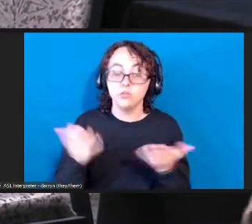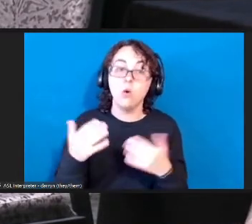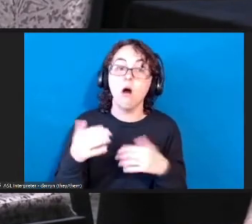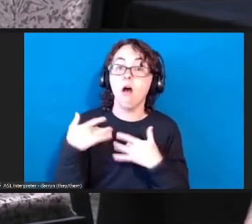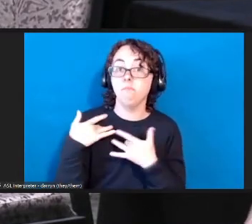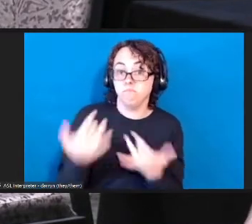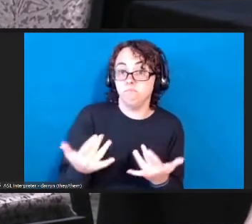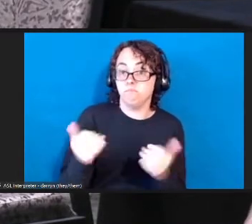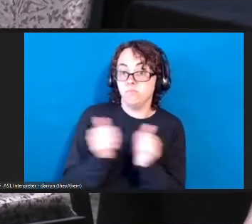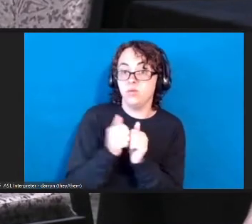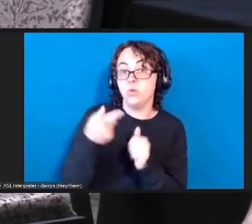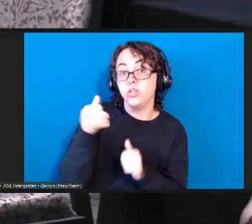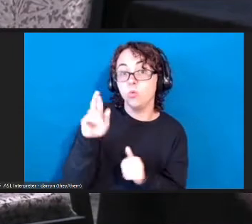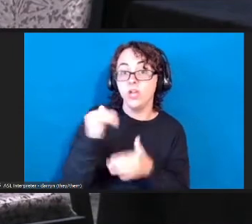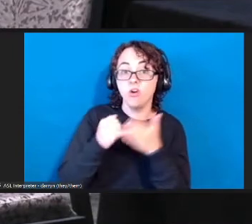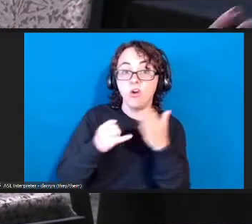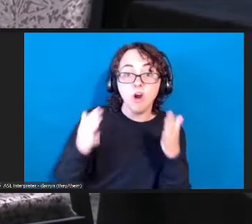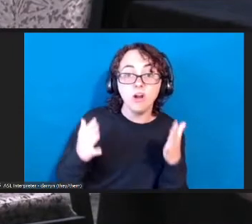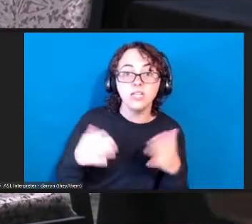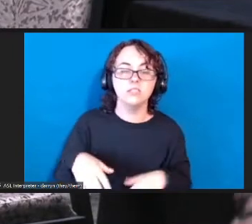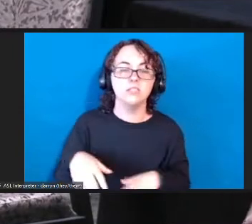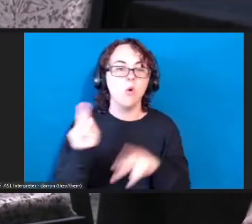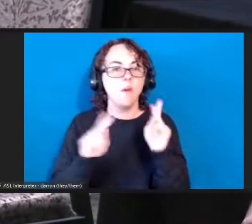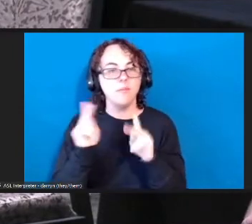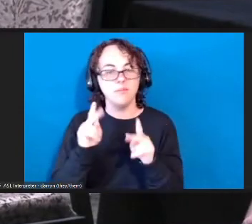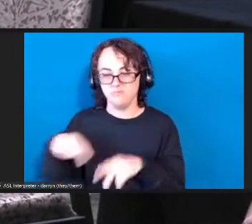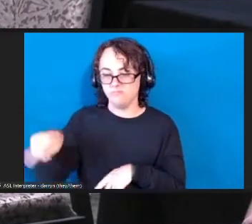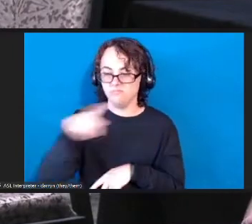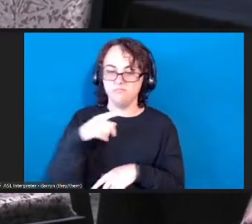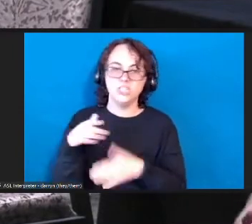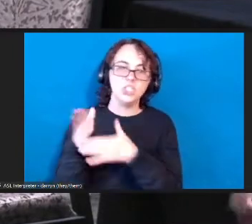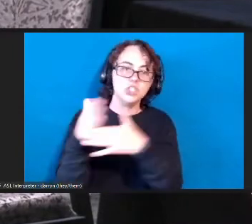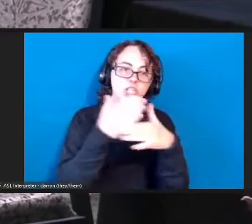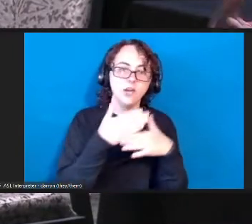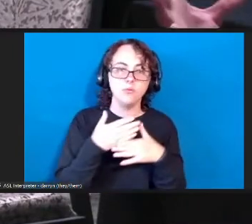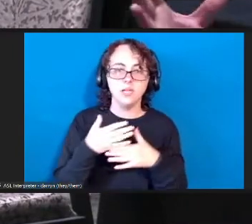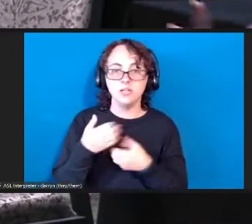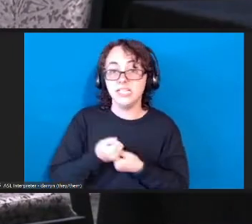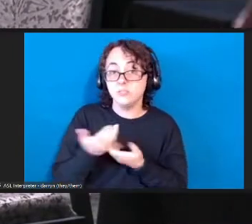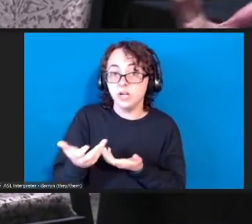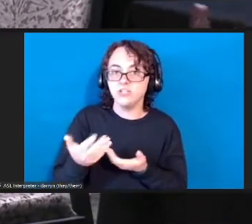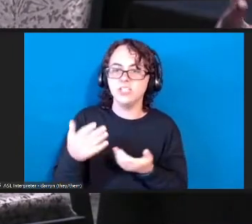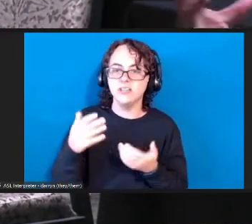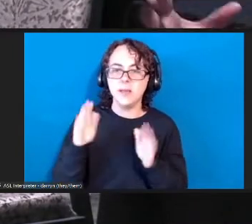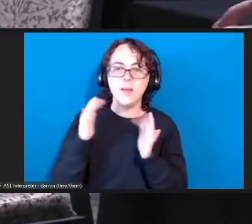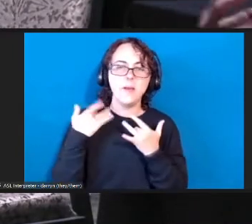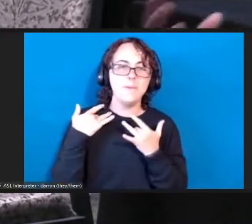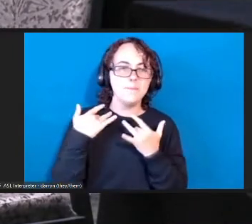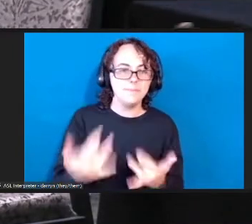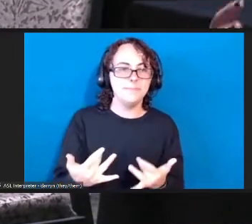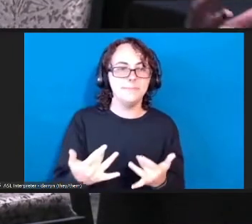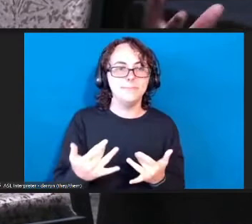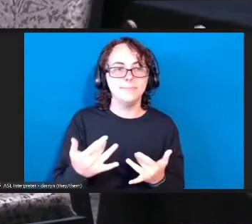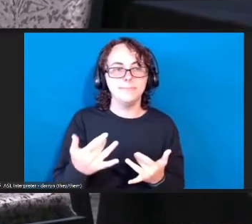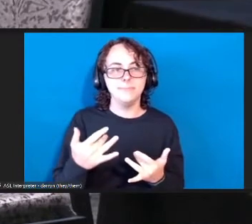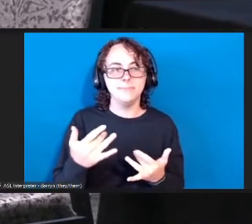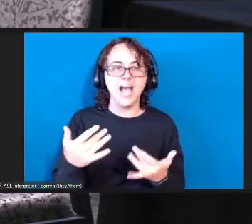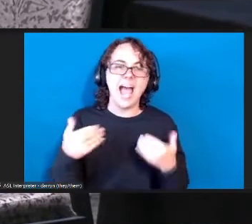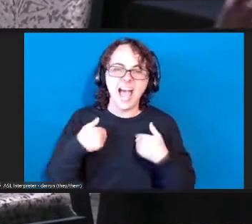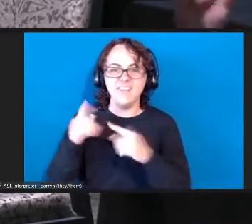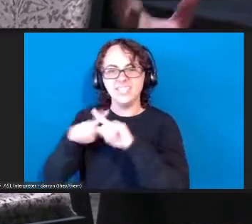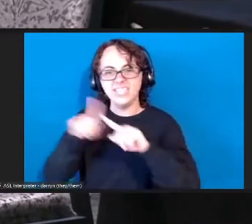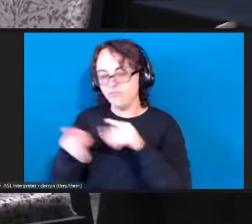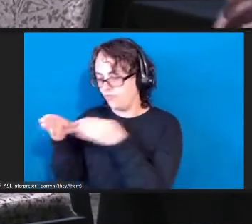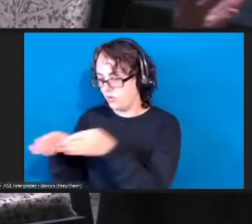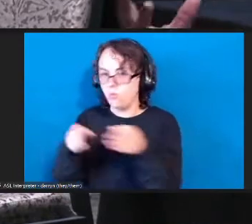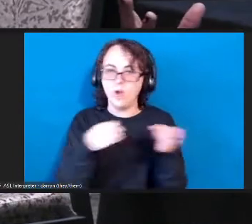artists or folks who are sort of sharing their expression, you find different avenues and different spaces